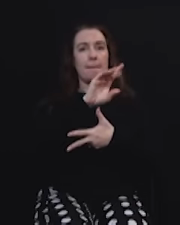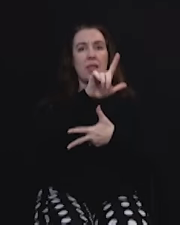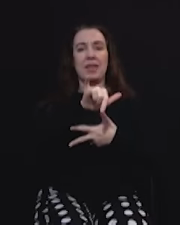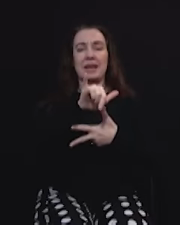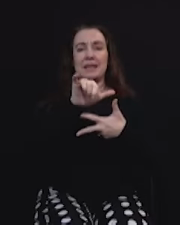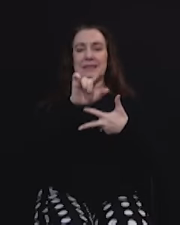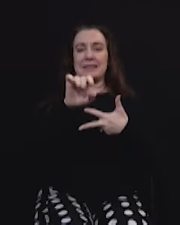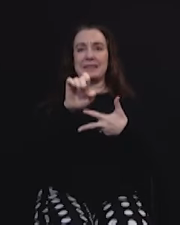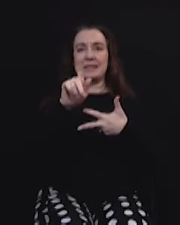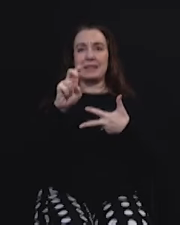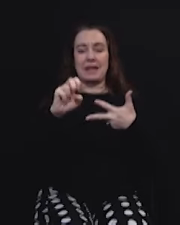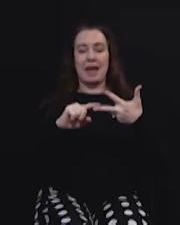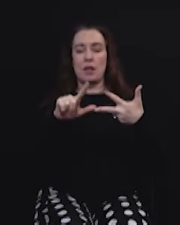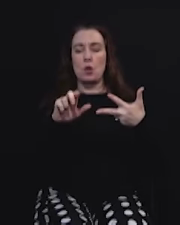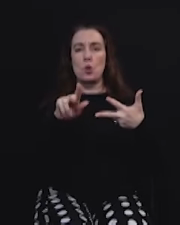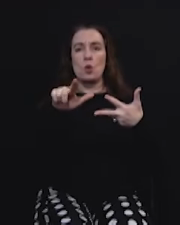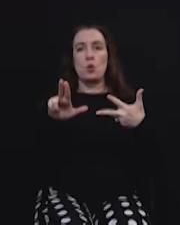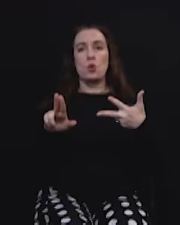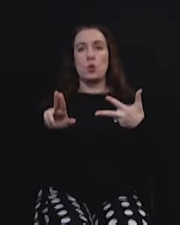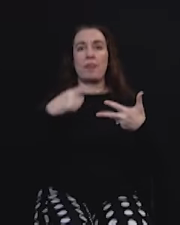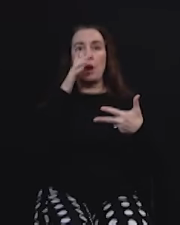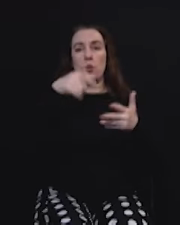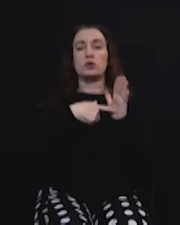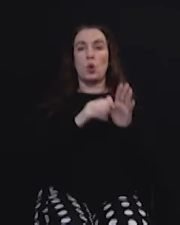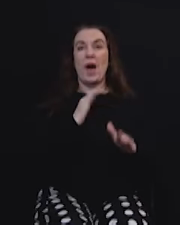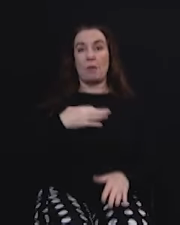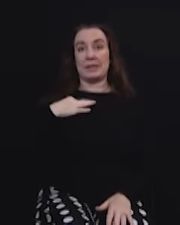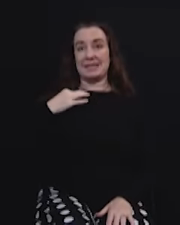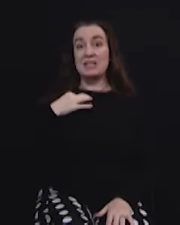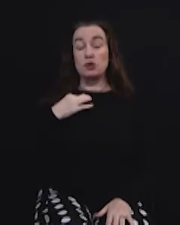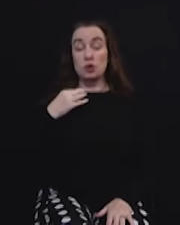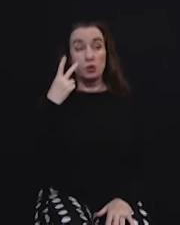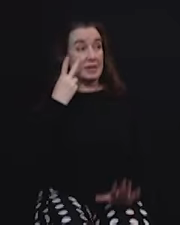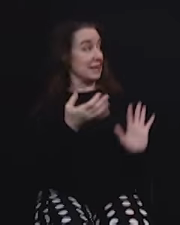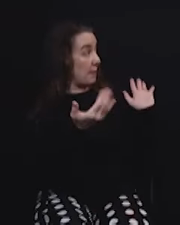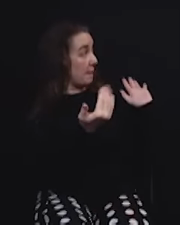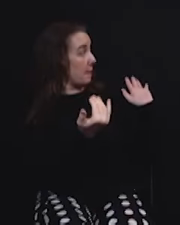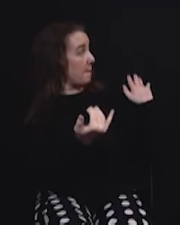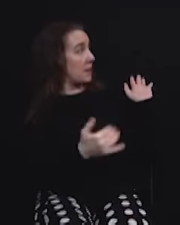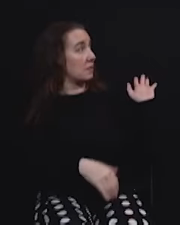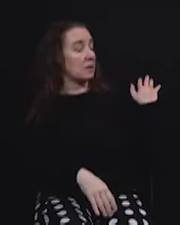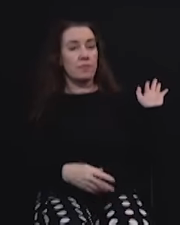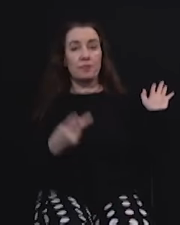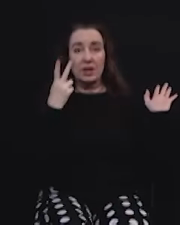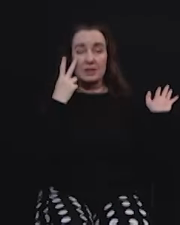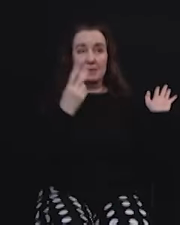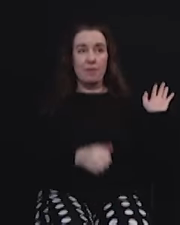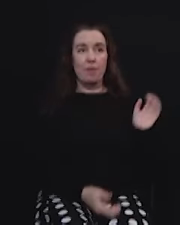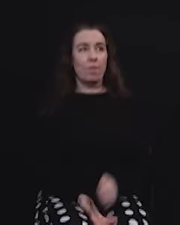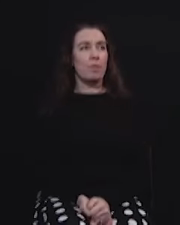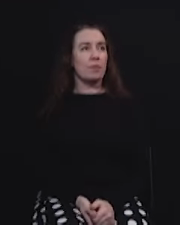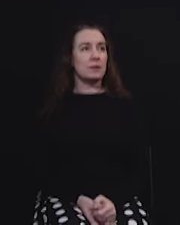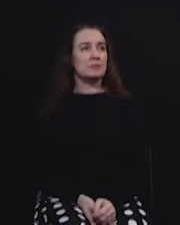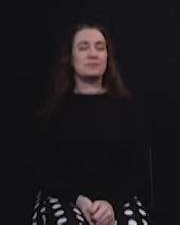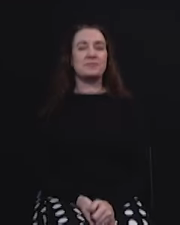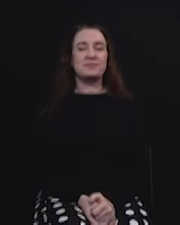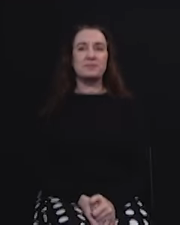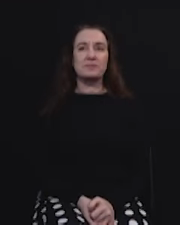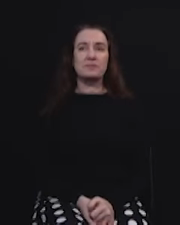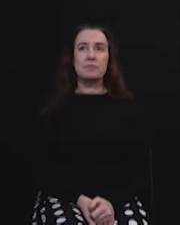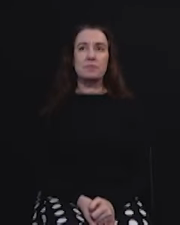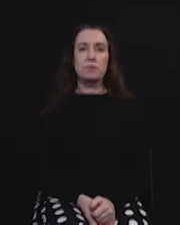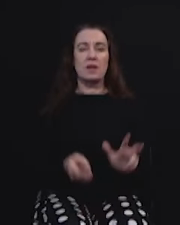going to model our t-shirts. Come on up here, guys. Come up here with me. Come on, come on, come on. You guys doing okay this morning? All right.